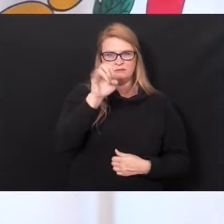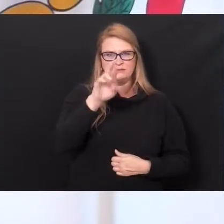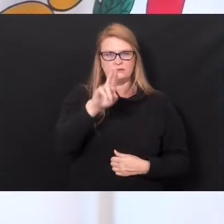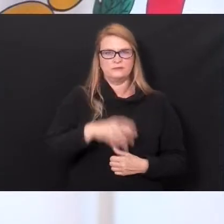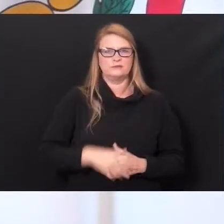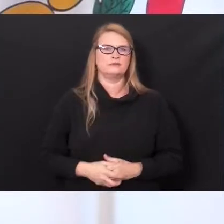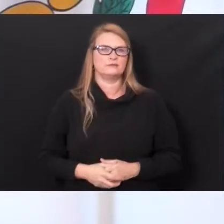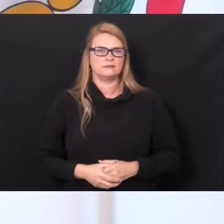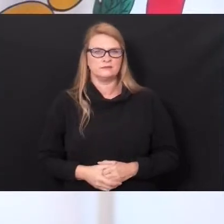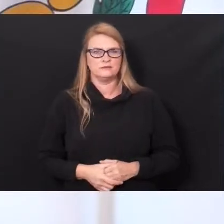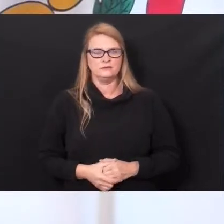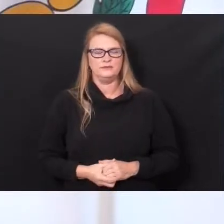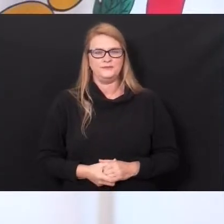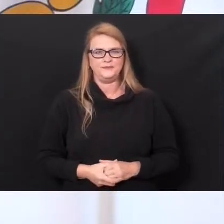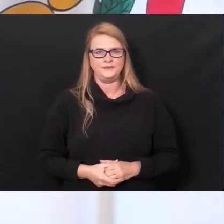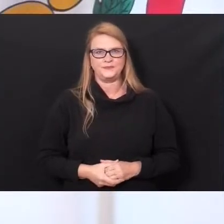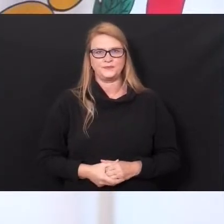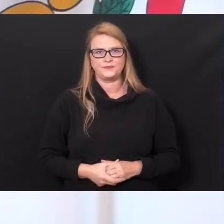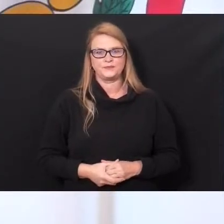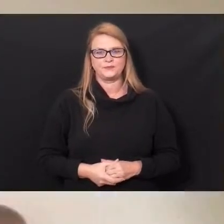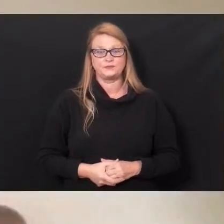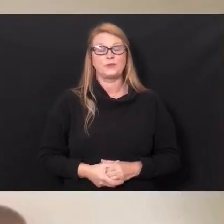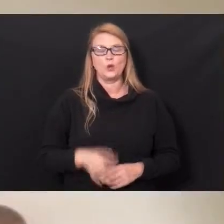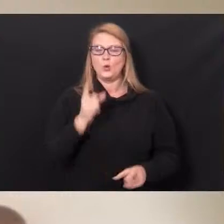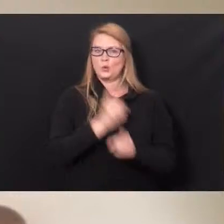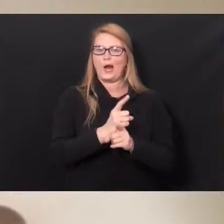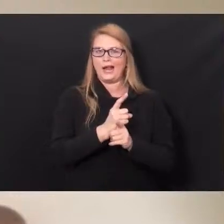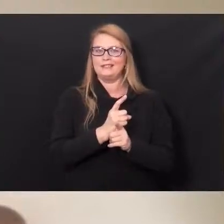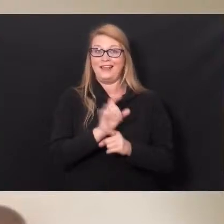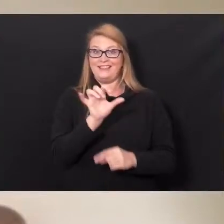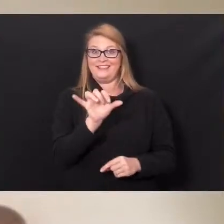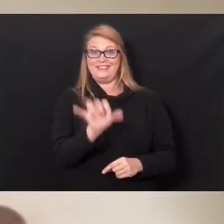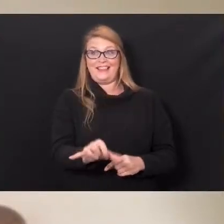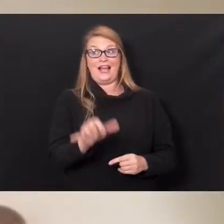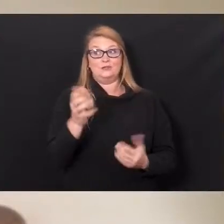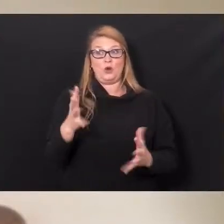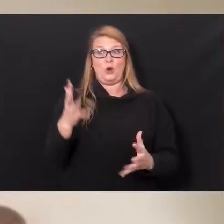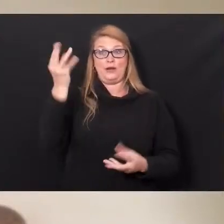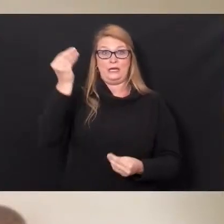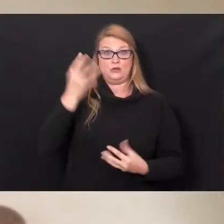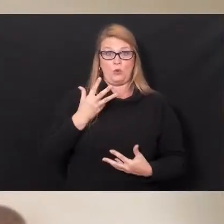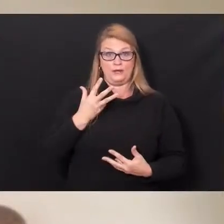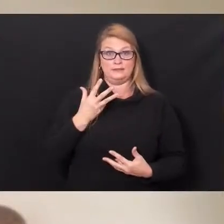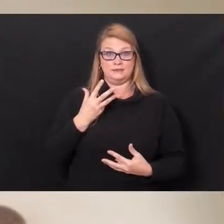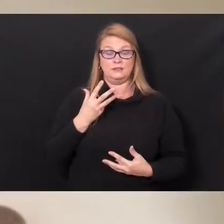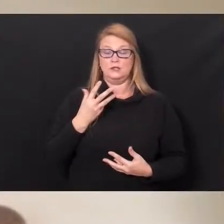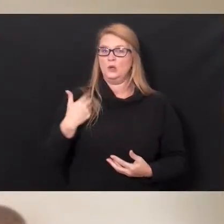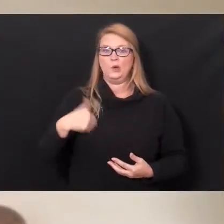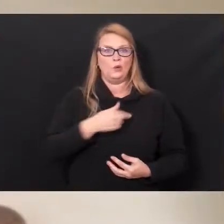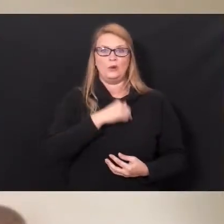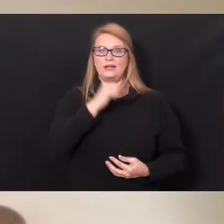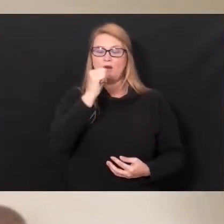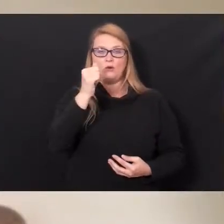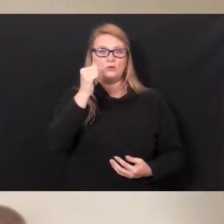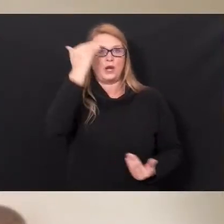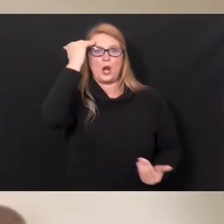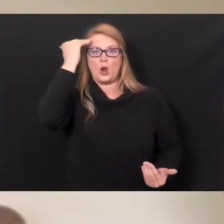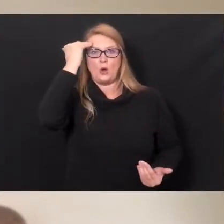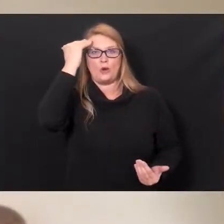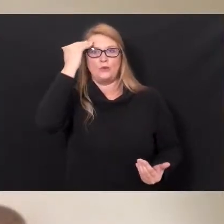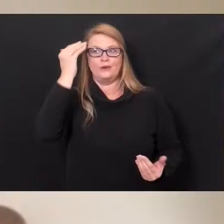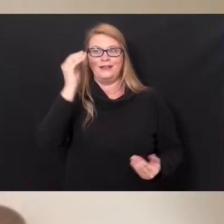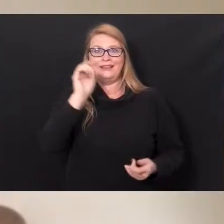please. Yes, Governor, as you described, that is what we're being told. We do not have